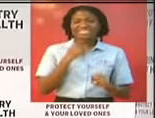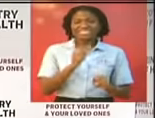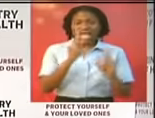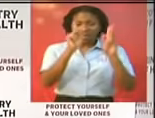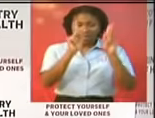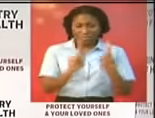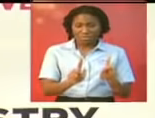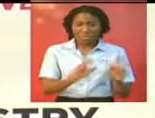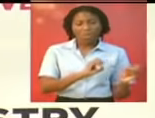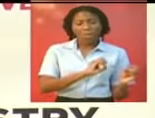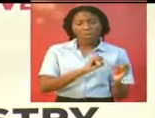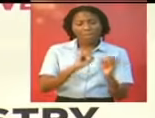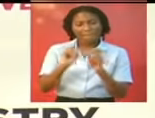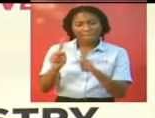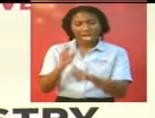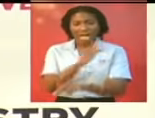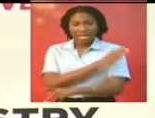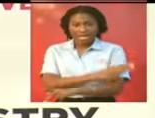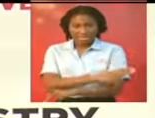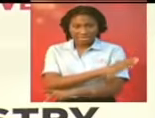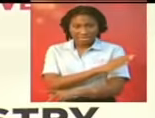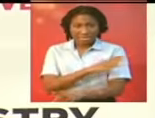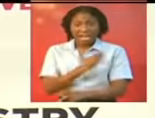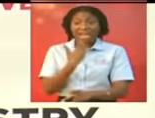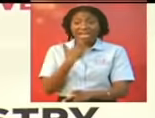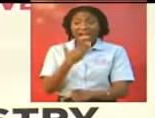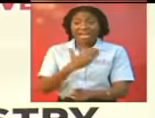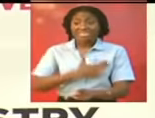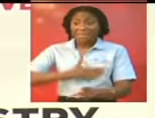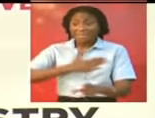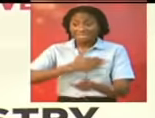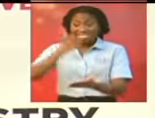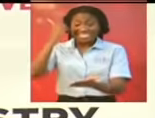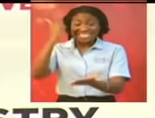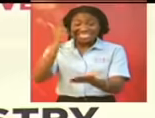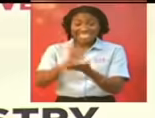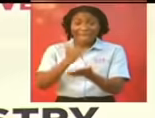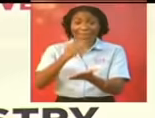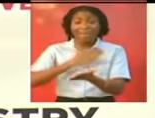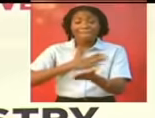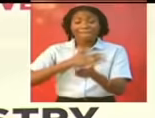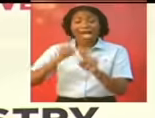that facility and ask them to please place their stamp on the card.